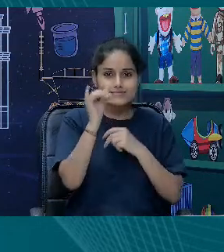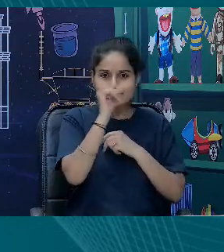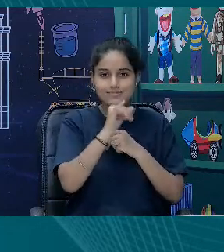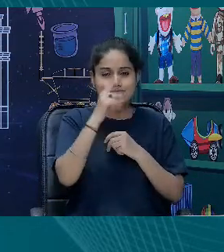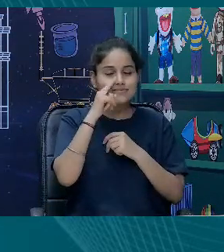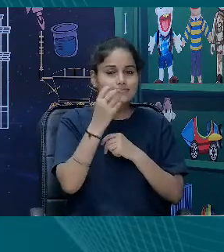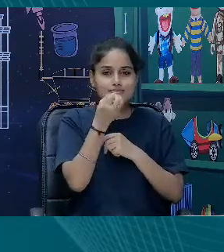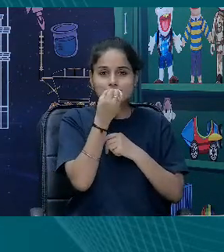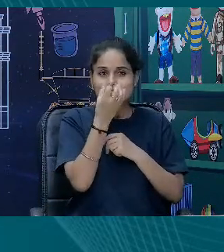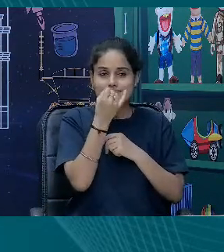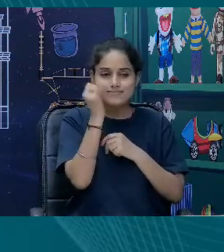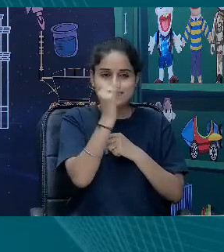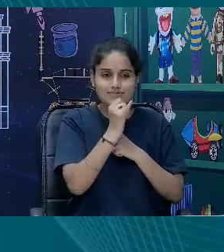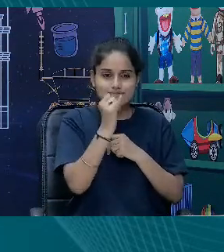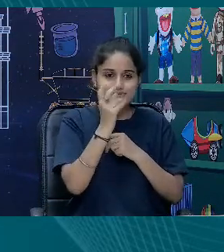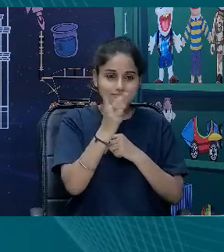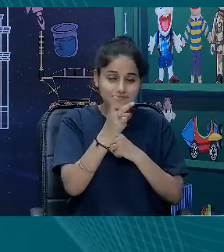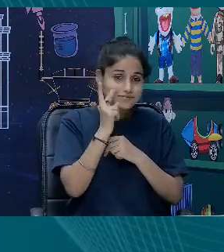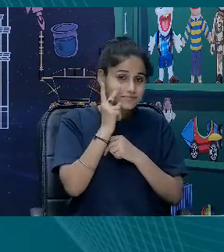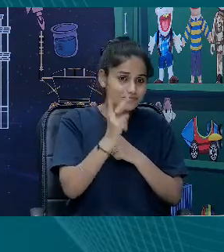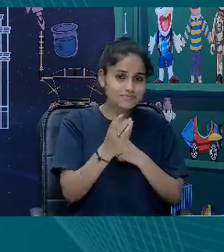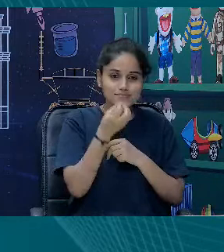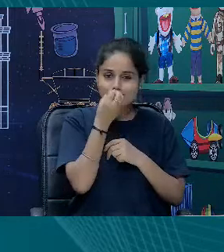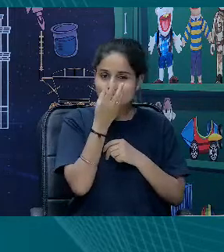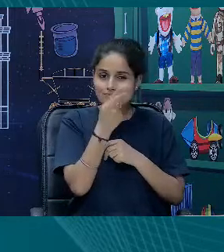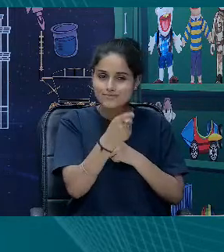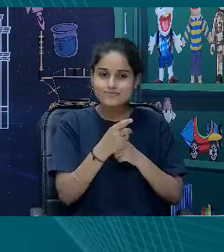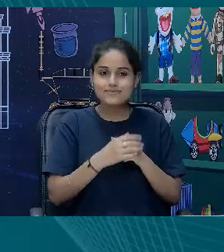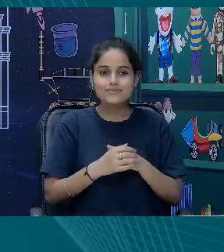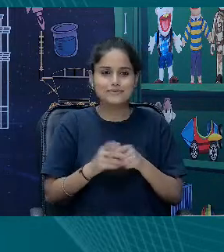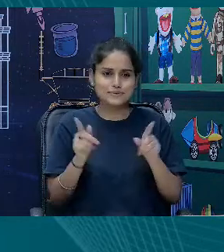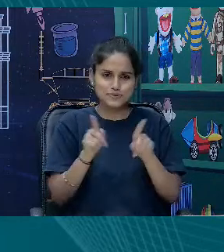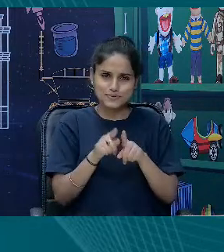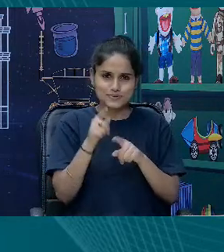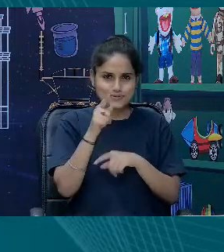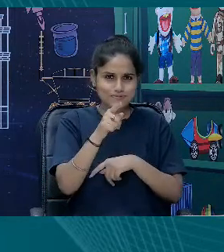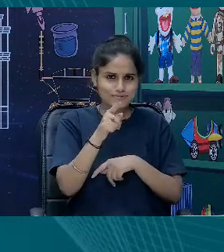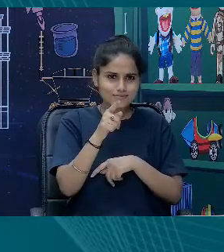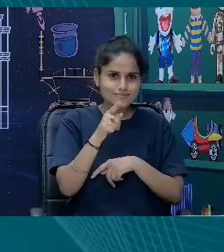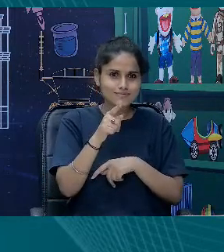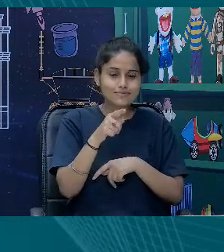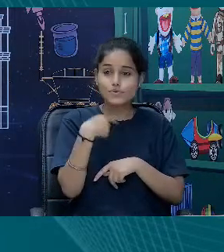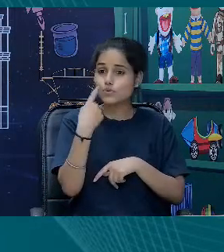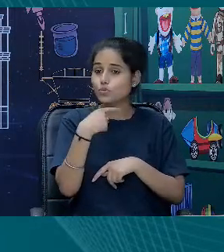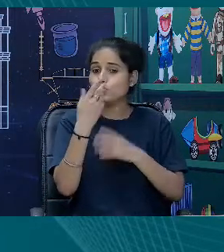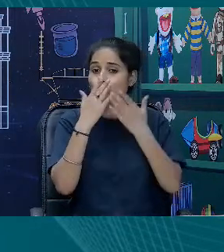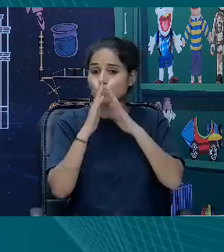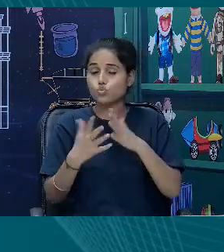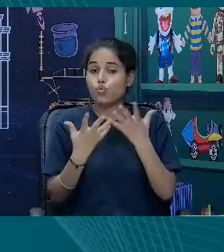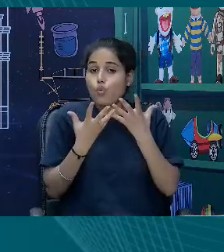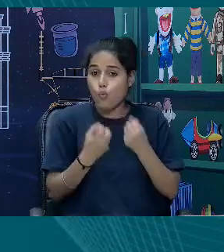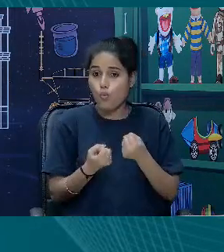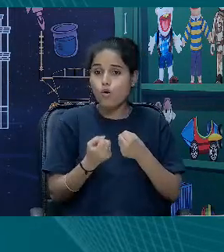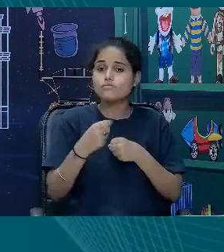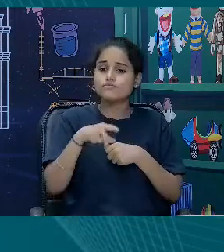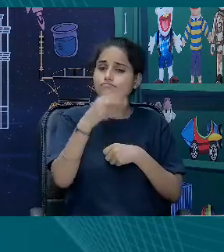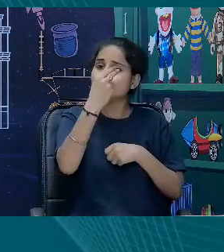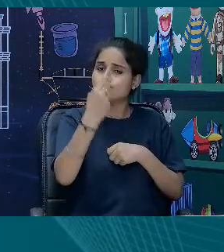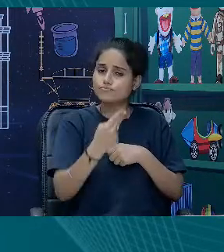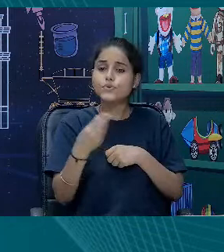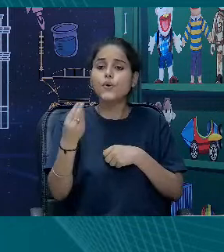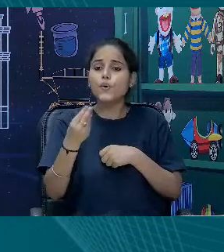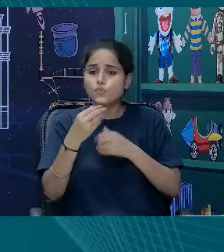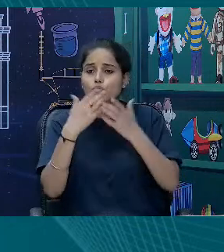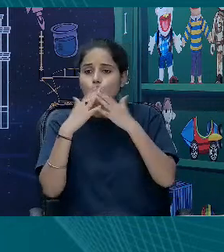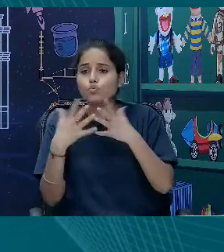marigold flowers. So this is the way the student who doesn't want to draw or who doesn't know art,